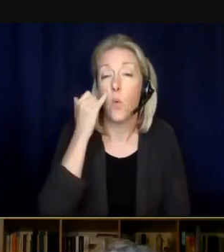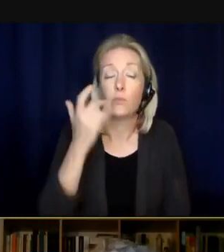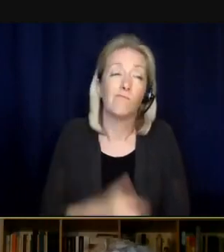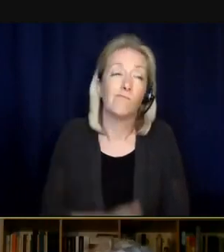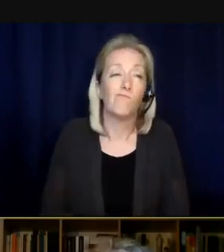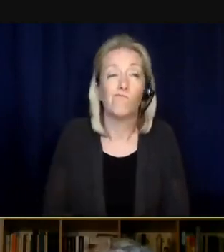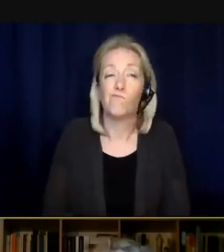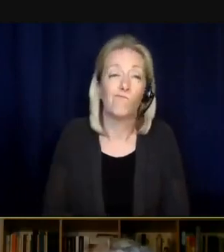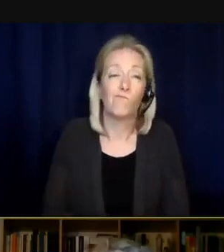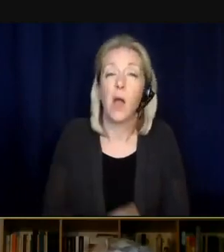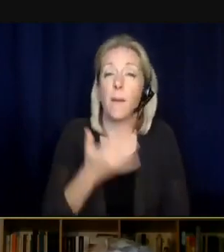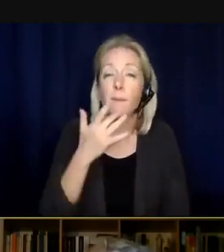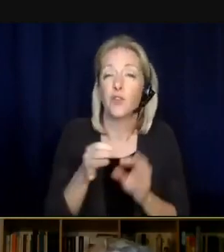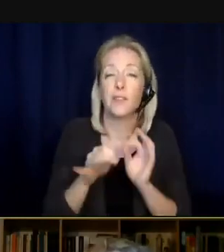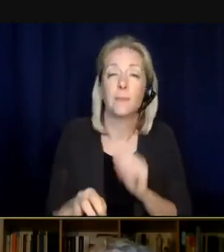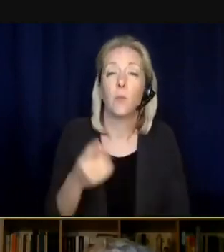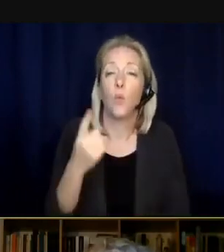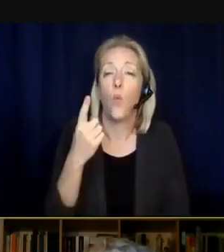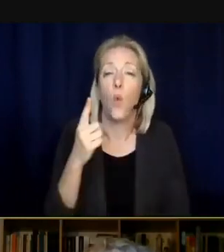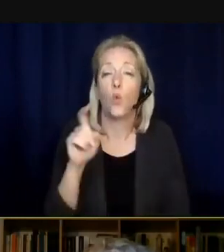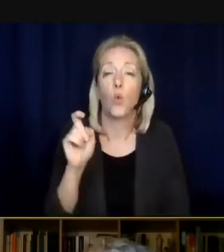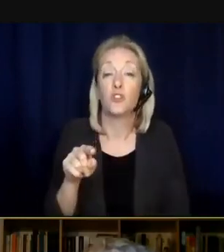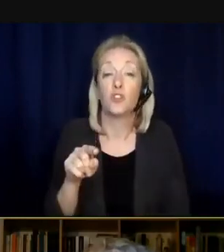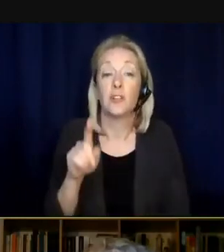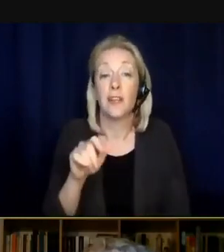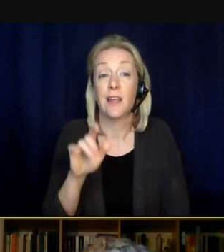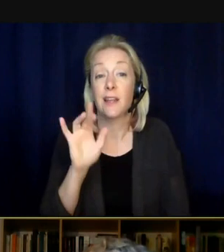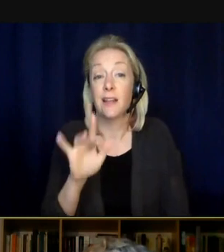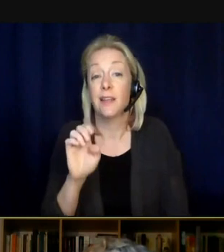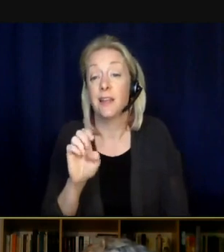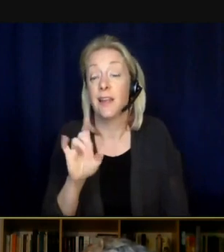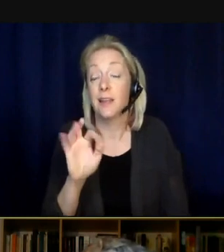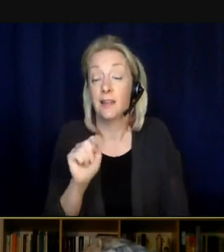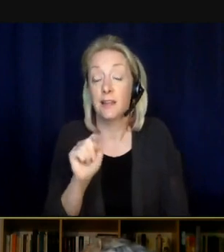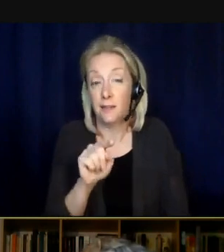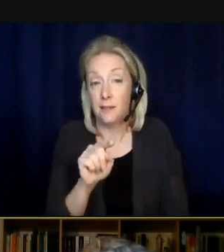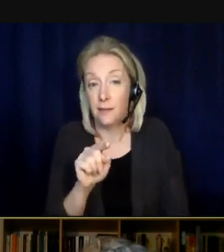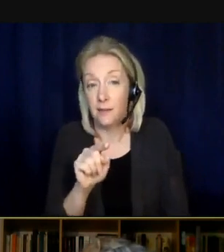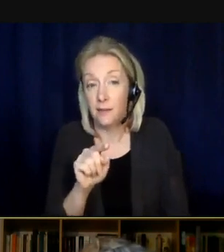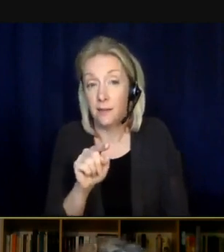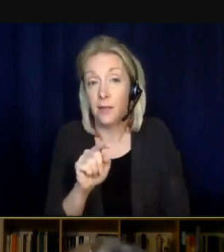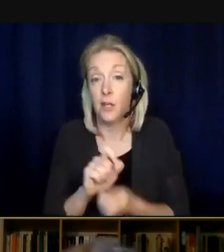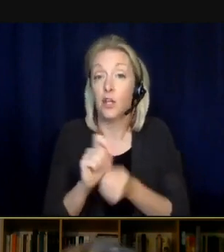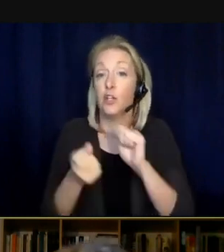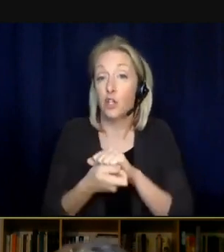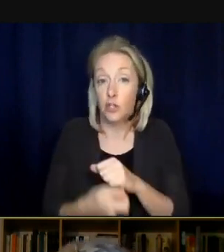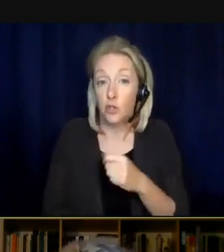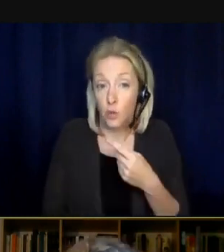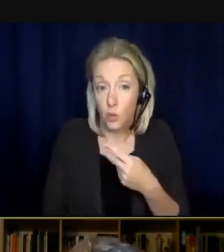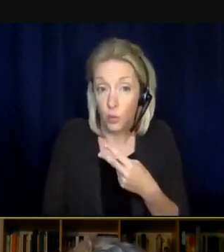be a 1-question quiz, I can click the edit button. I'm going to change this to